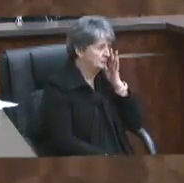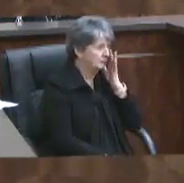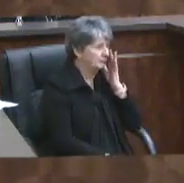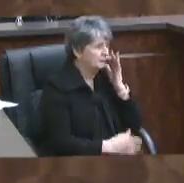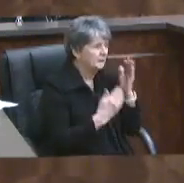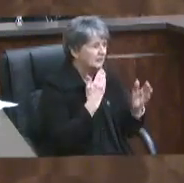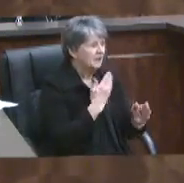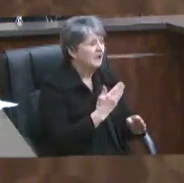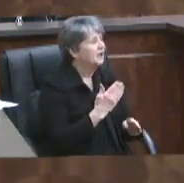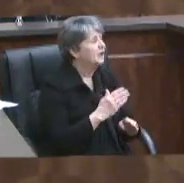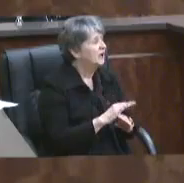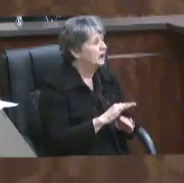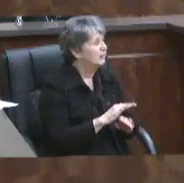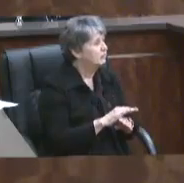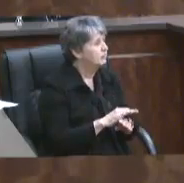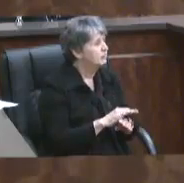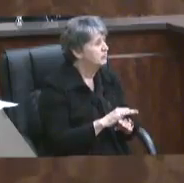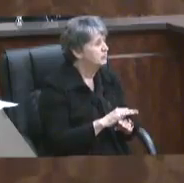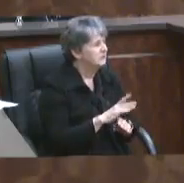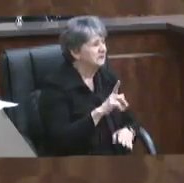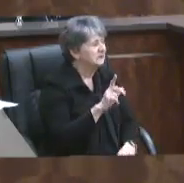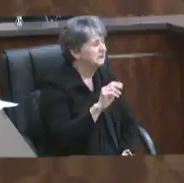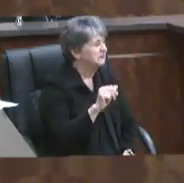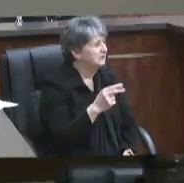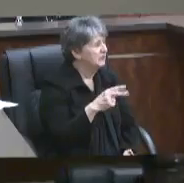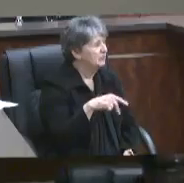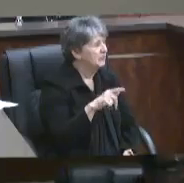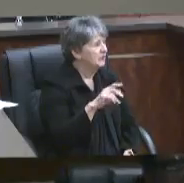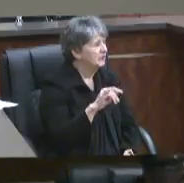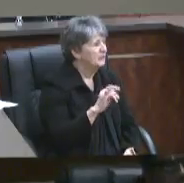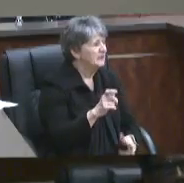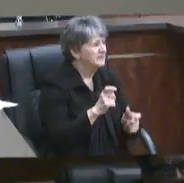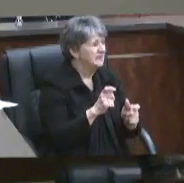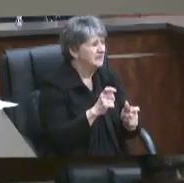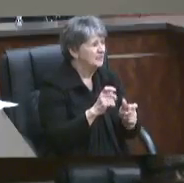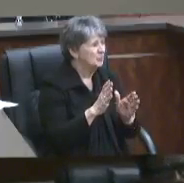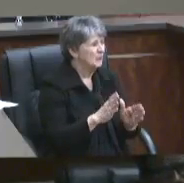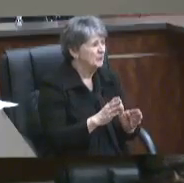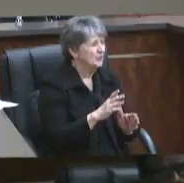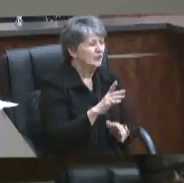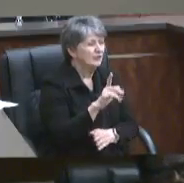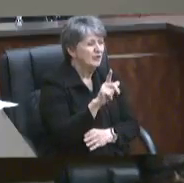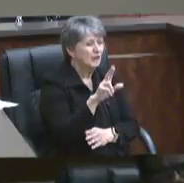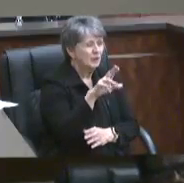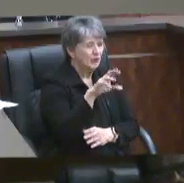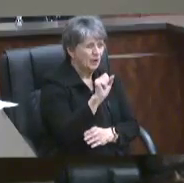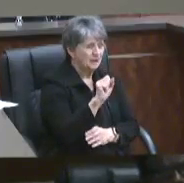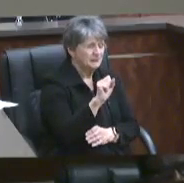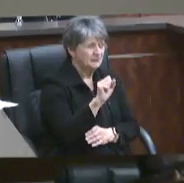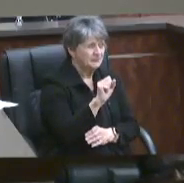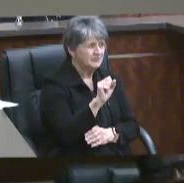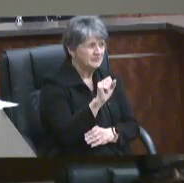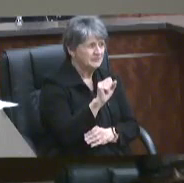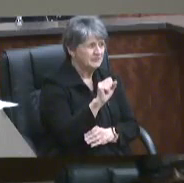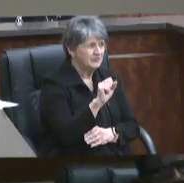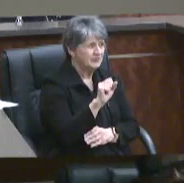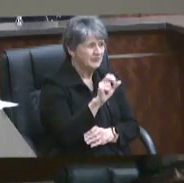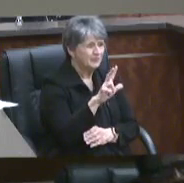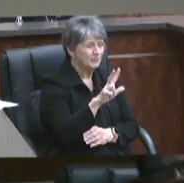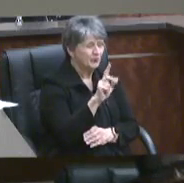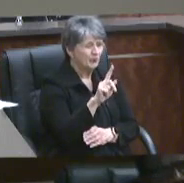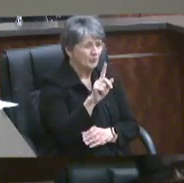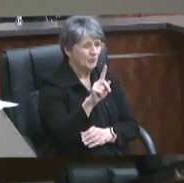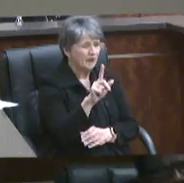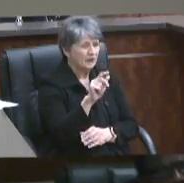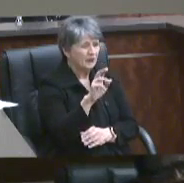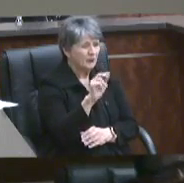Good evening. Leah Paley. I'm the Executive Director at Laurel Advocacy and Referral Services. Our address is 311